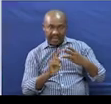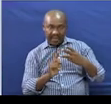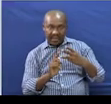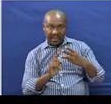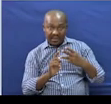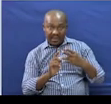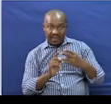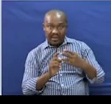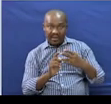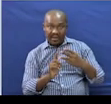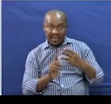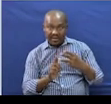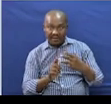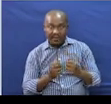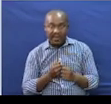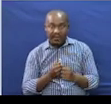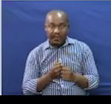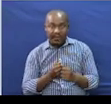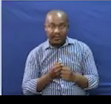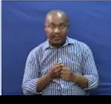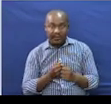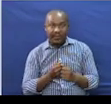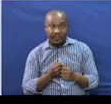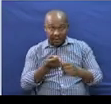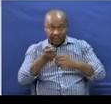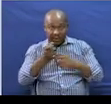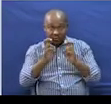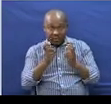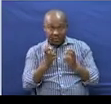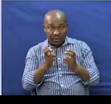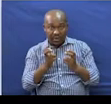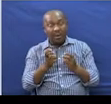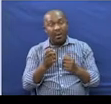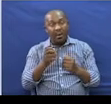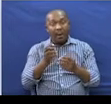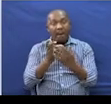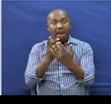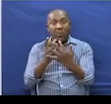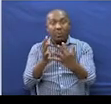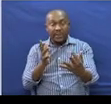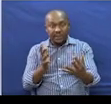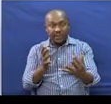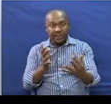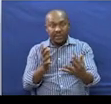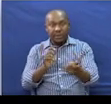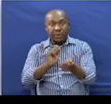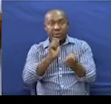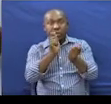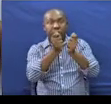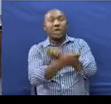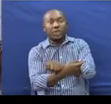aspect, that is population change. It can be population change